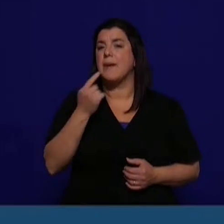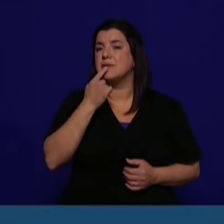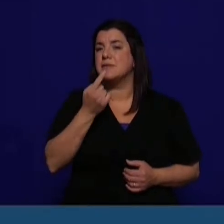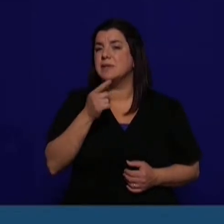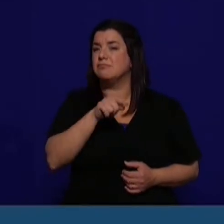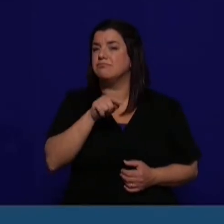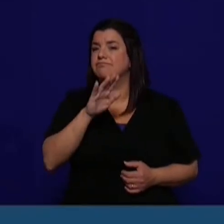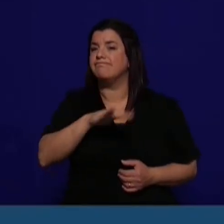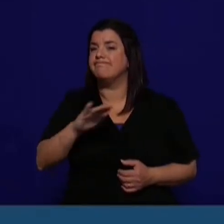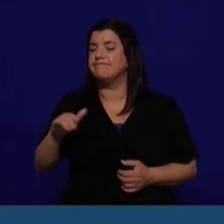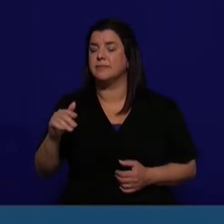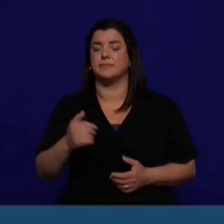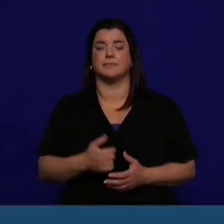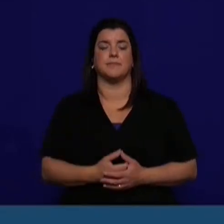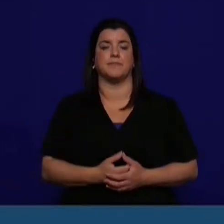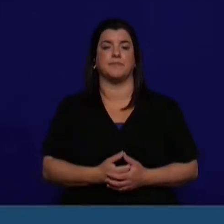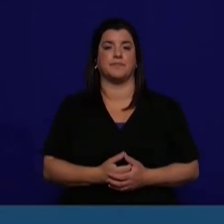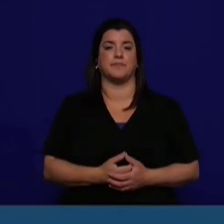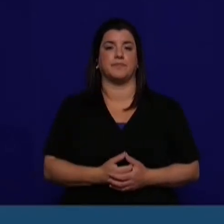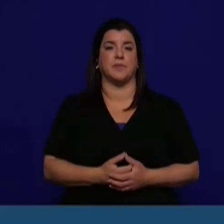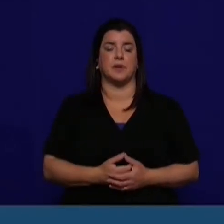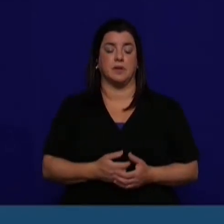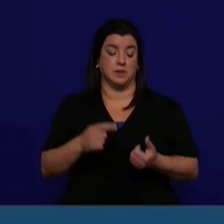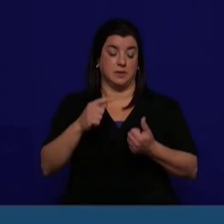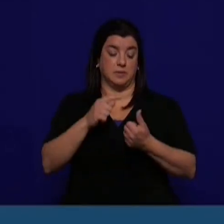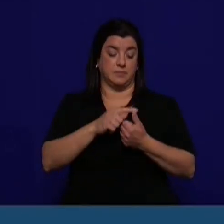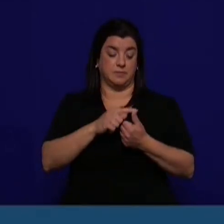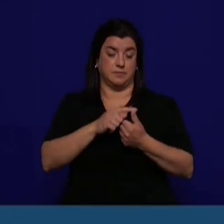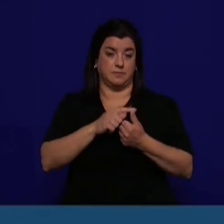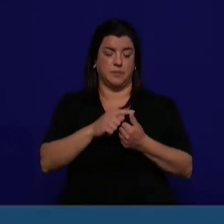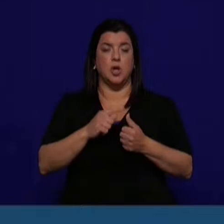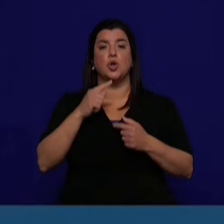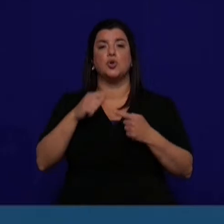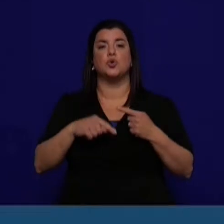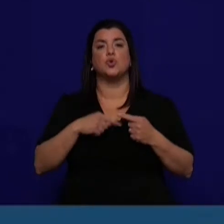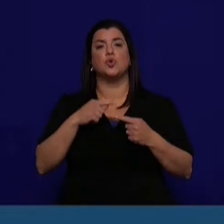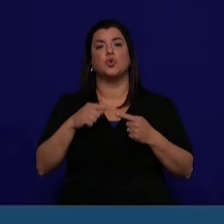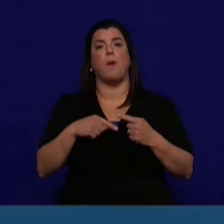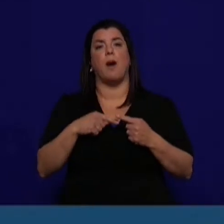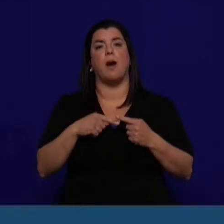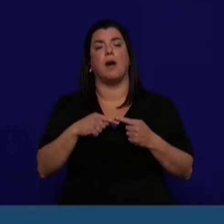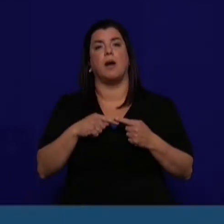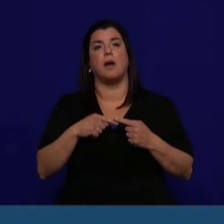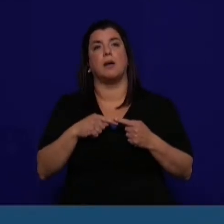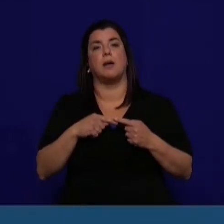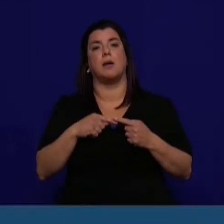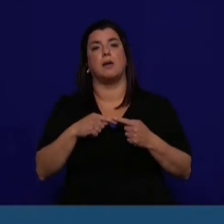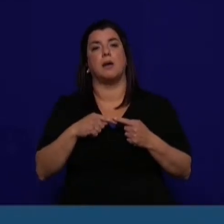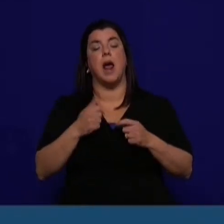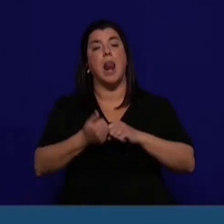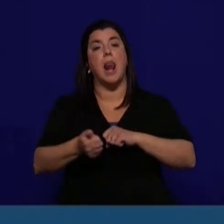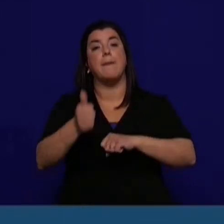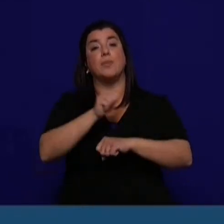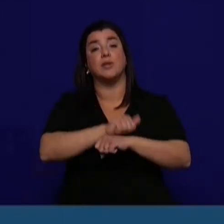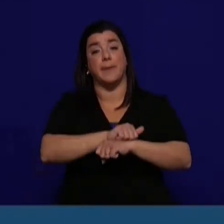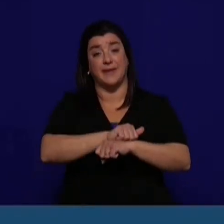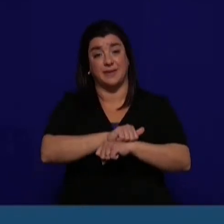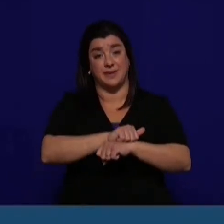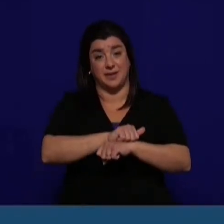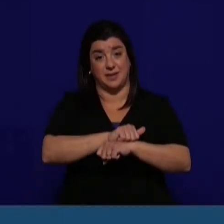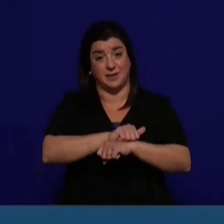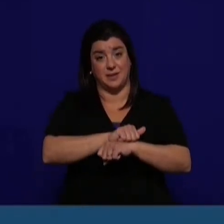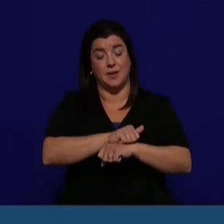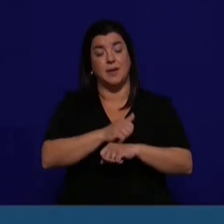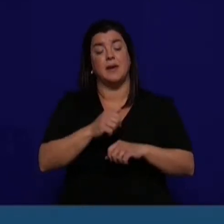Mela, fuq semmejt tajjeb inti l-sitwazzjoni tal-appuntamenti li qegħdin isiru. Nfakkarkom